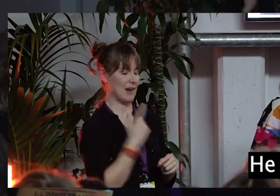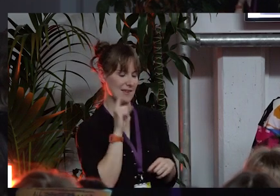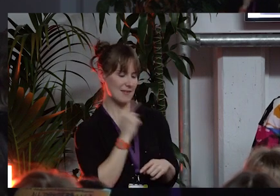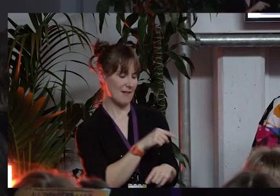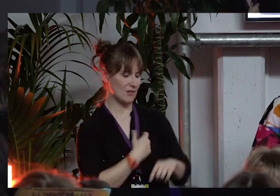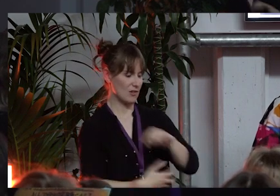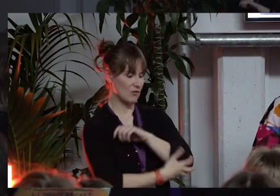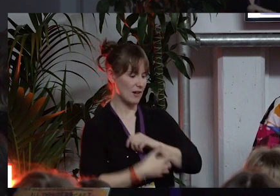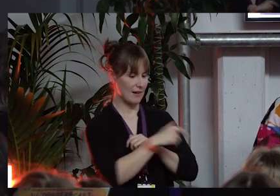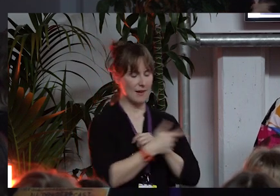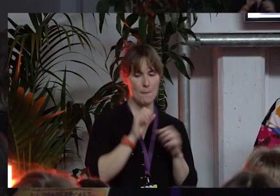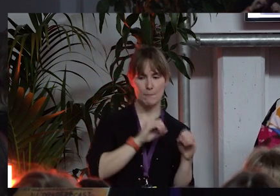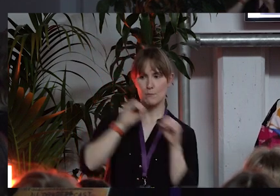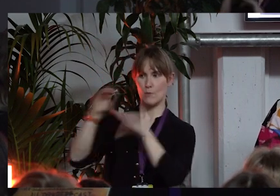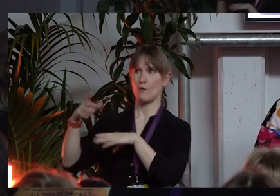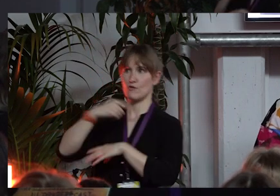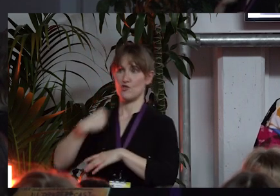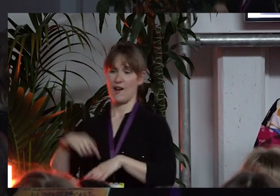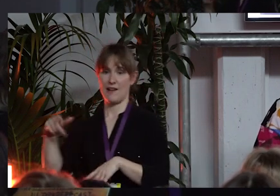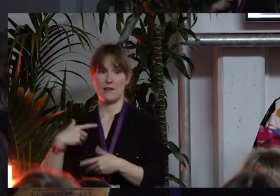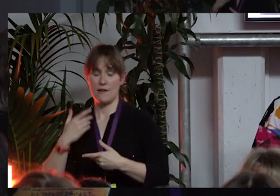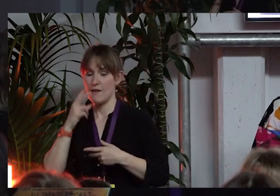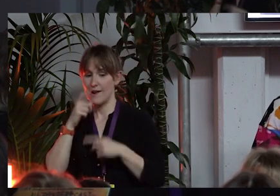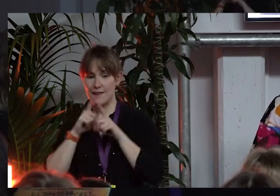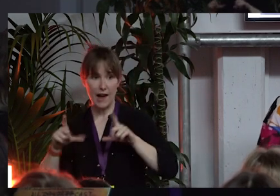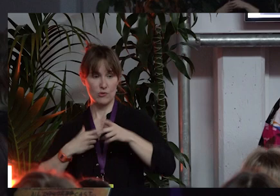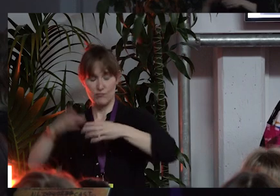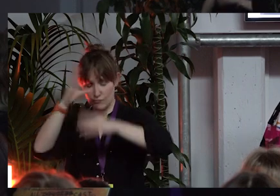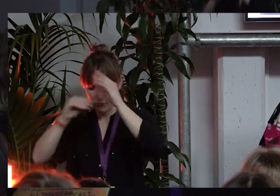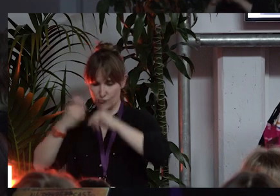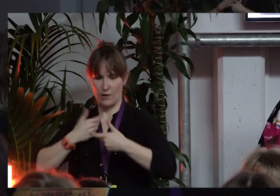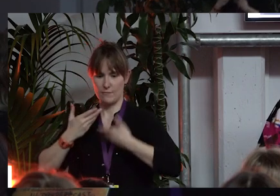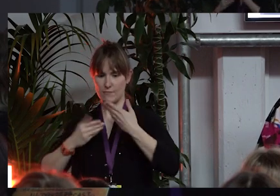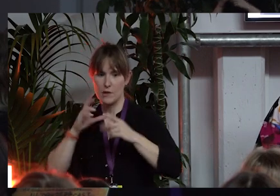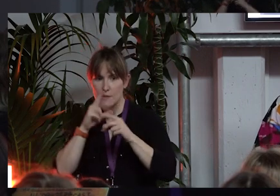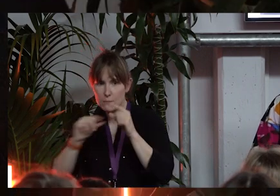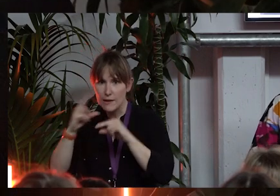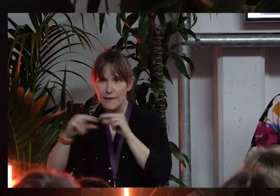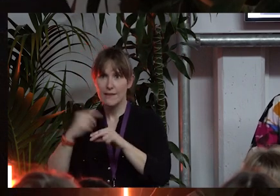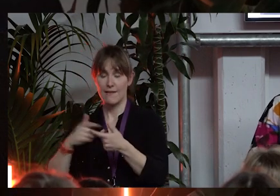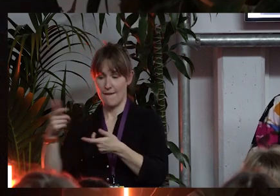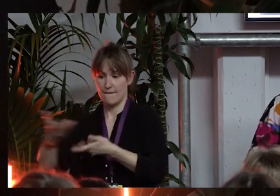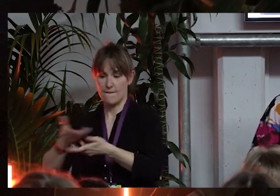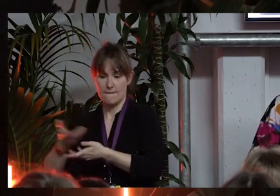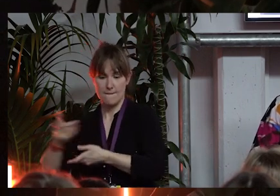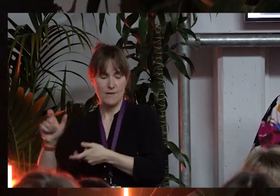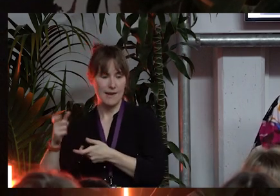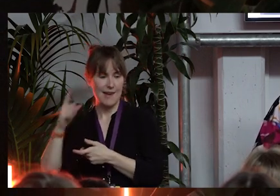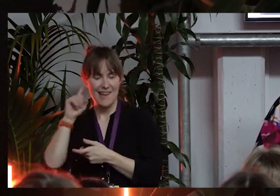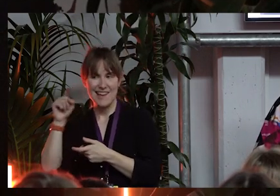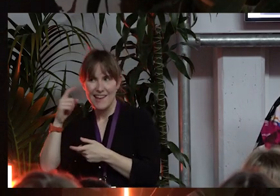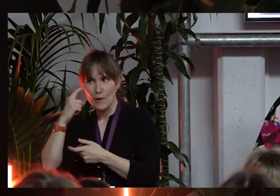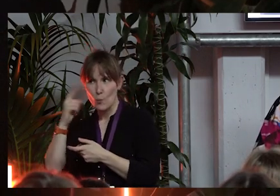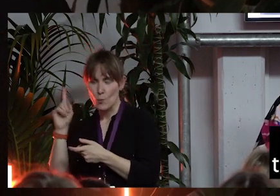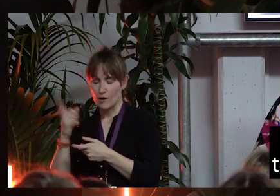Chinese person. He learned Mandarin. He spoke Mandarin fluently enough to blend in. And his job was to steal the